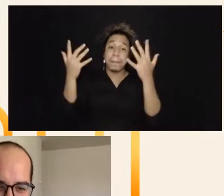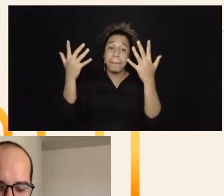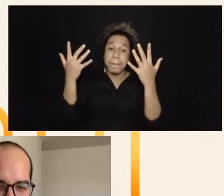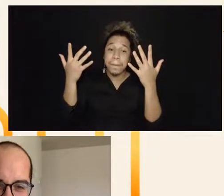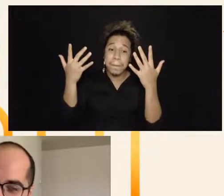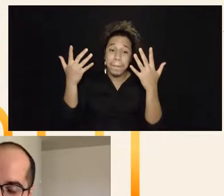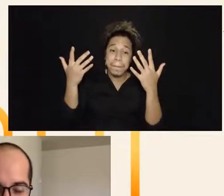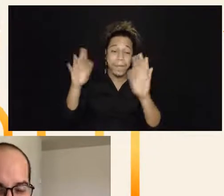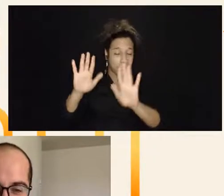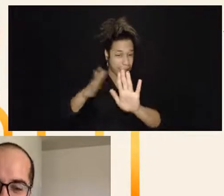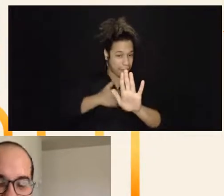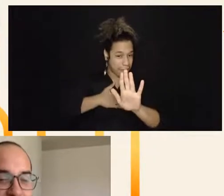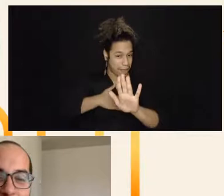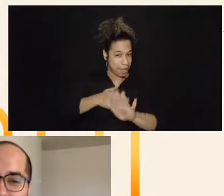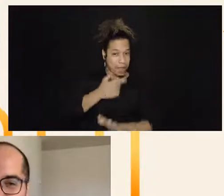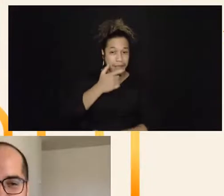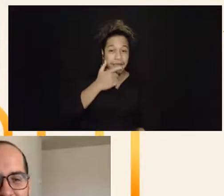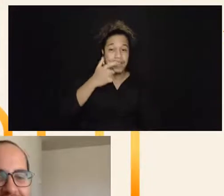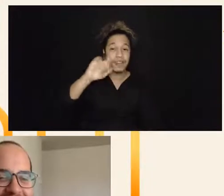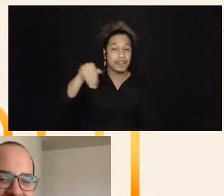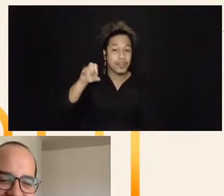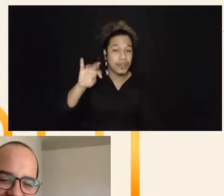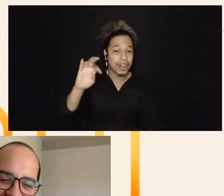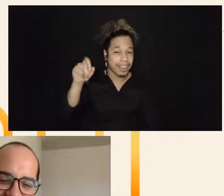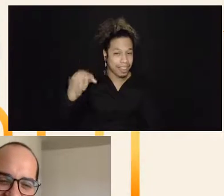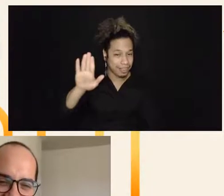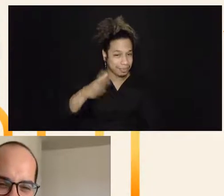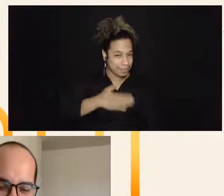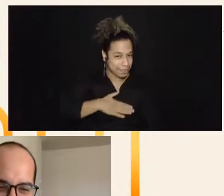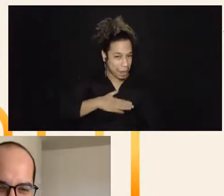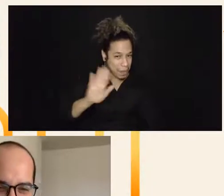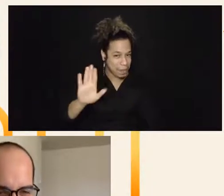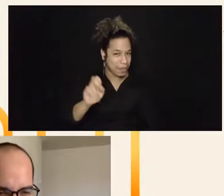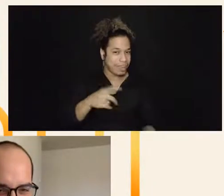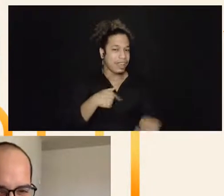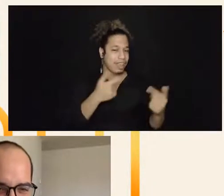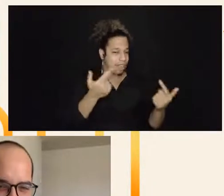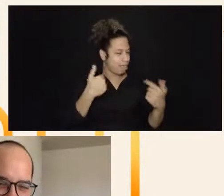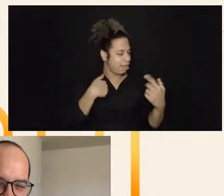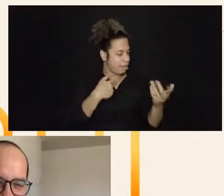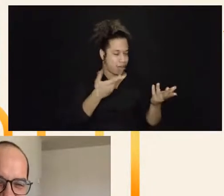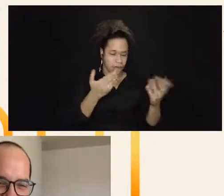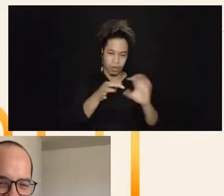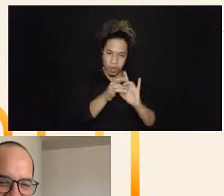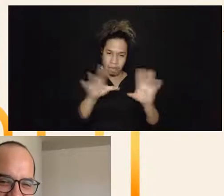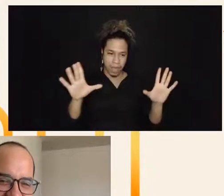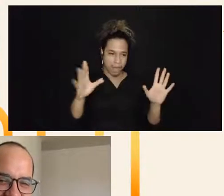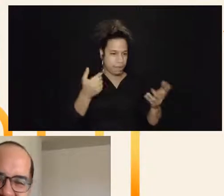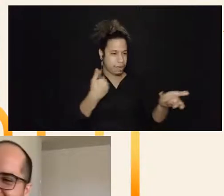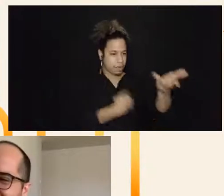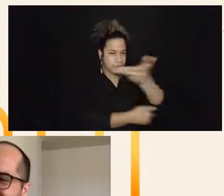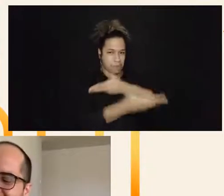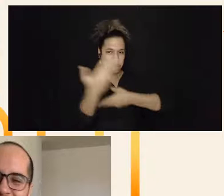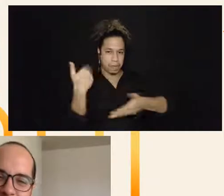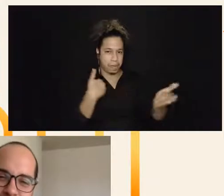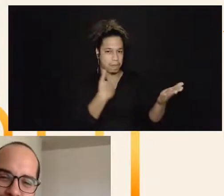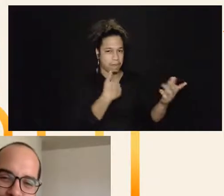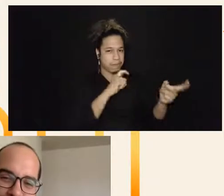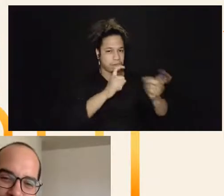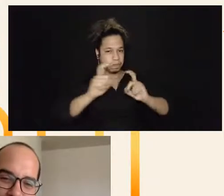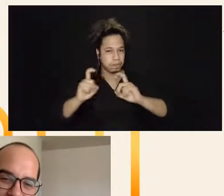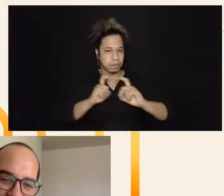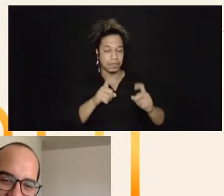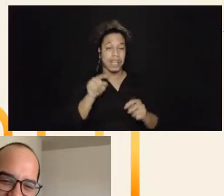Jonathan. So, I'm waiting for all the questions and then we can discuss. Yes, for sure. So this one is